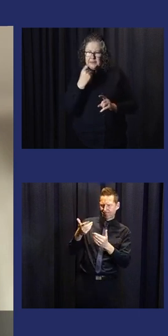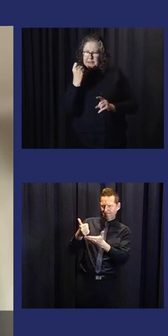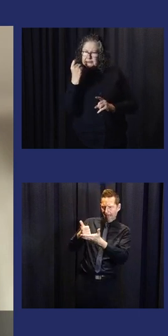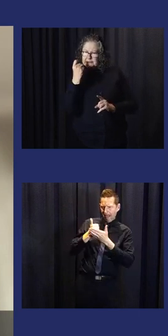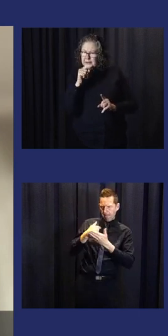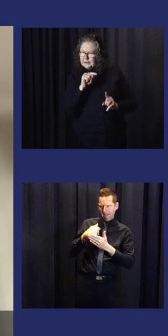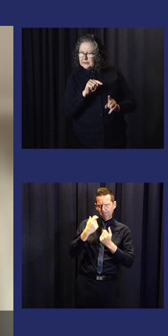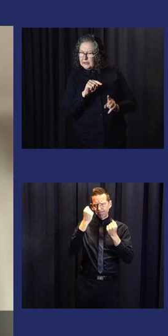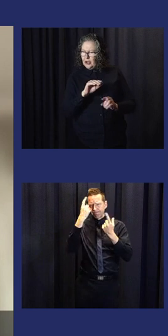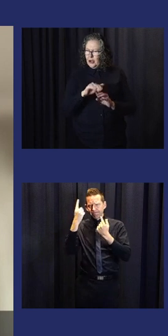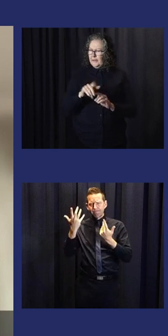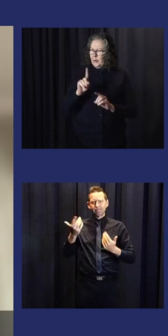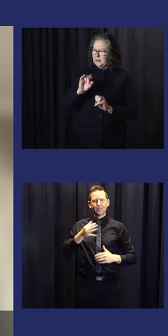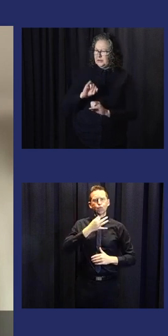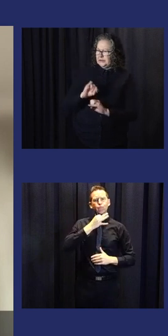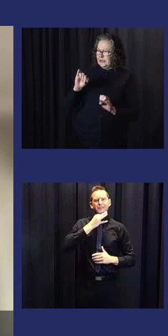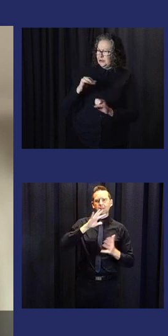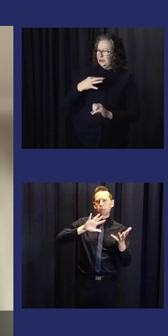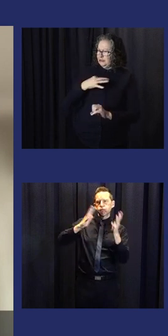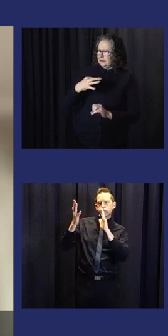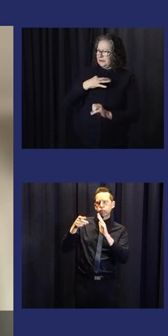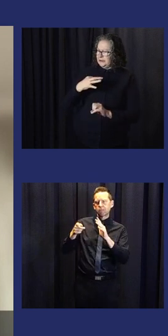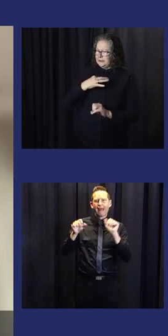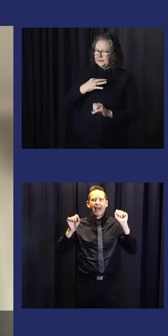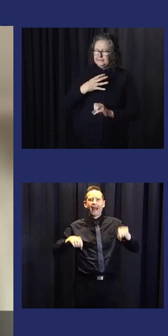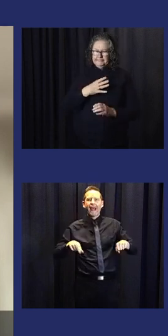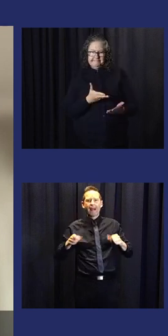disasters now and the risk that we confront. I